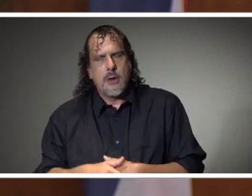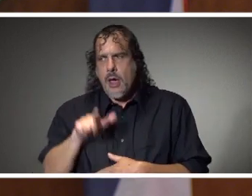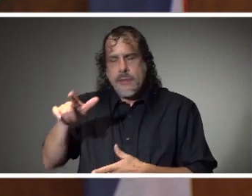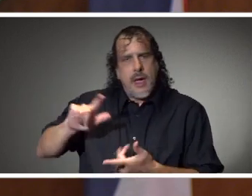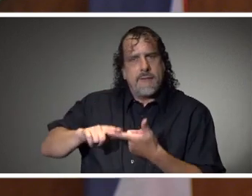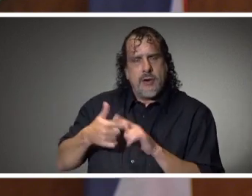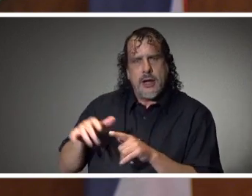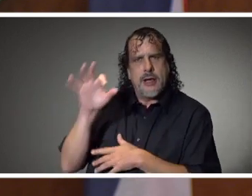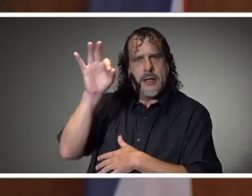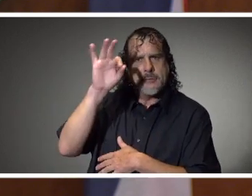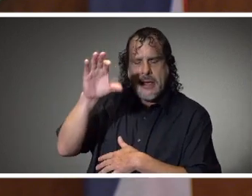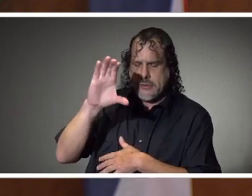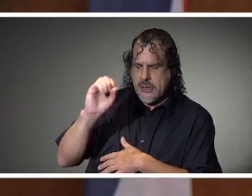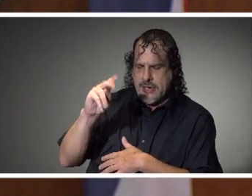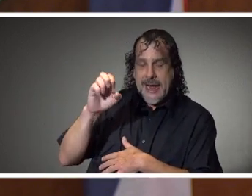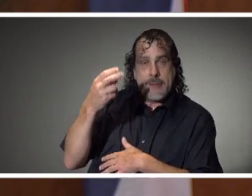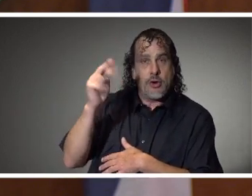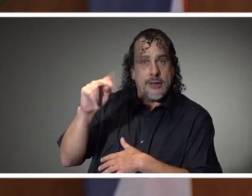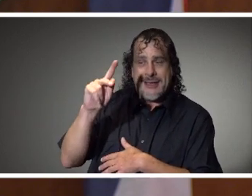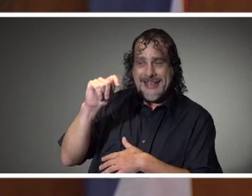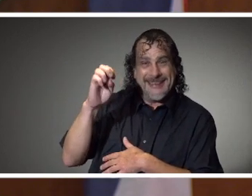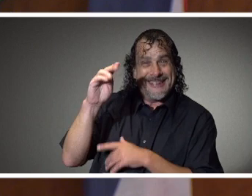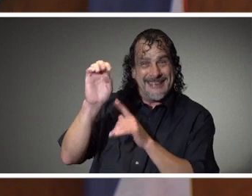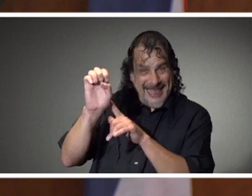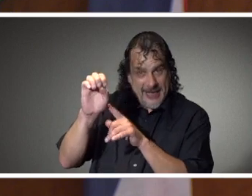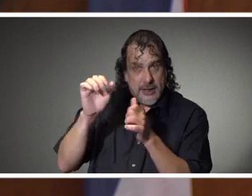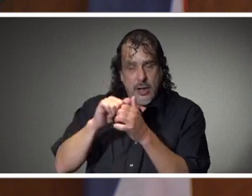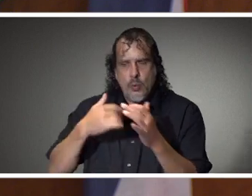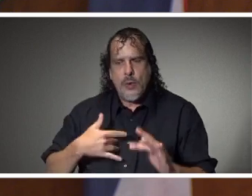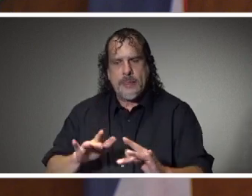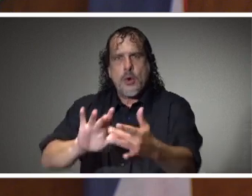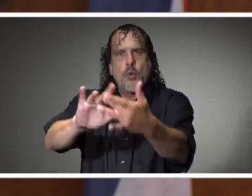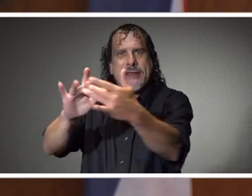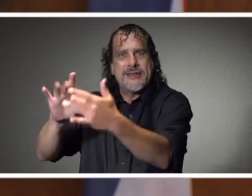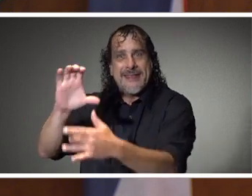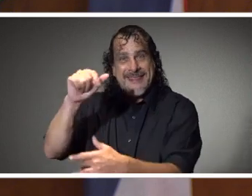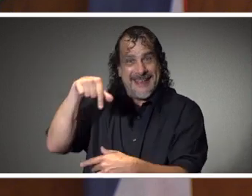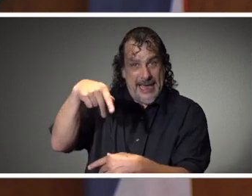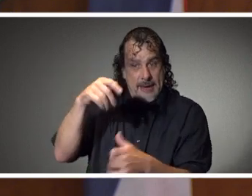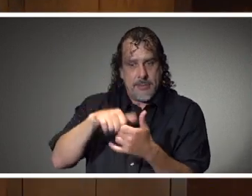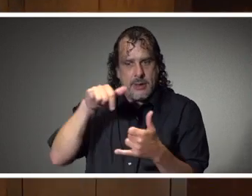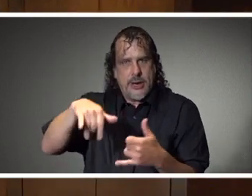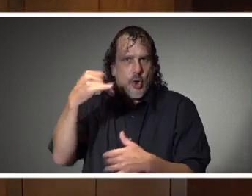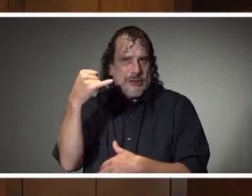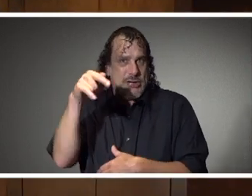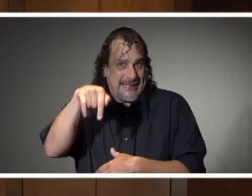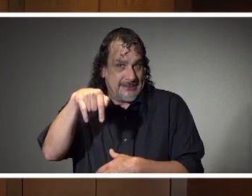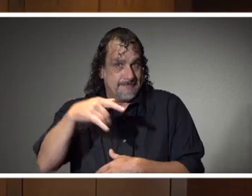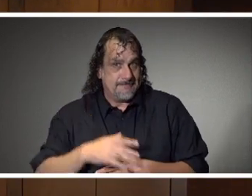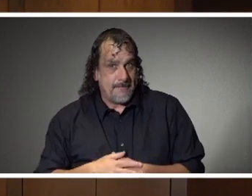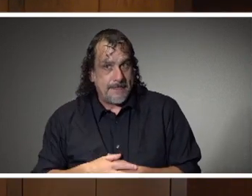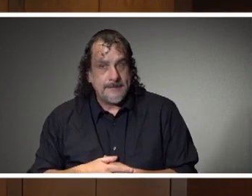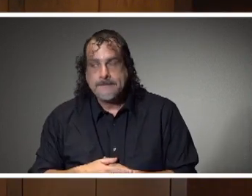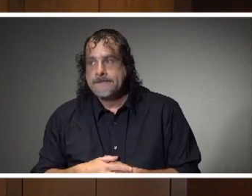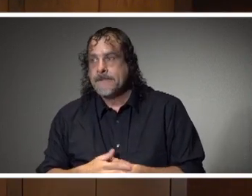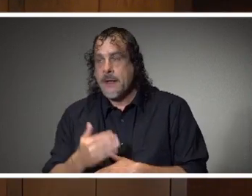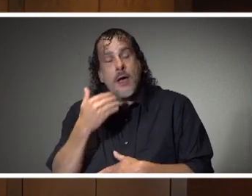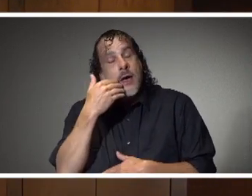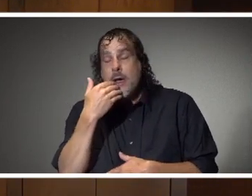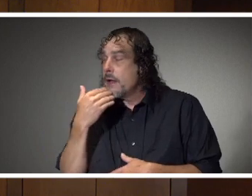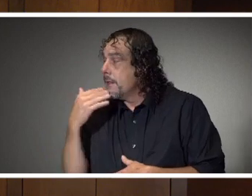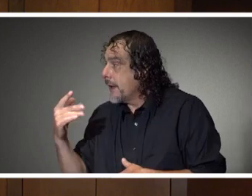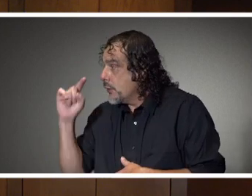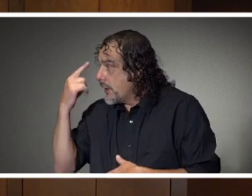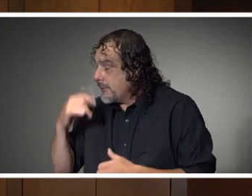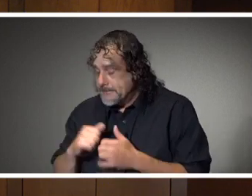is Pastor Cameron Tate with Bridging the Gap Outreach Ministries here in Jackson. Pastor? Thank you, Governor. What a privilege